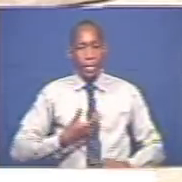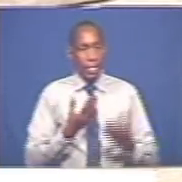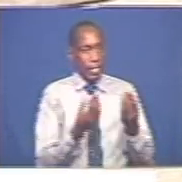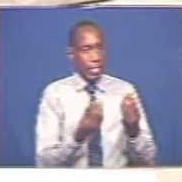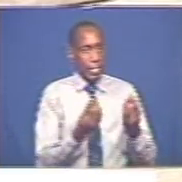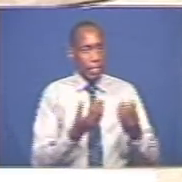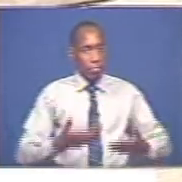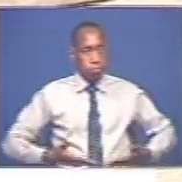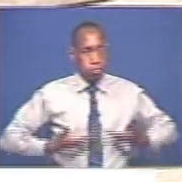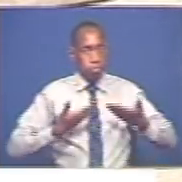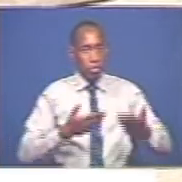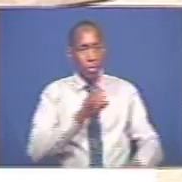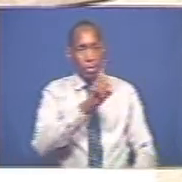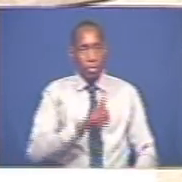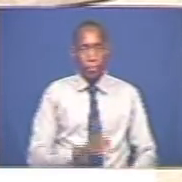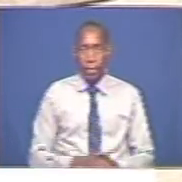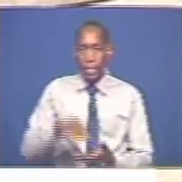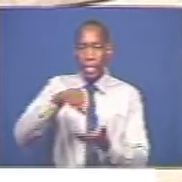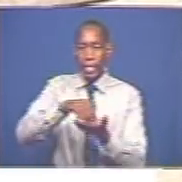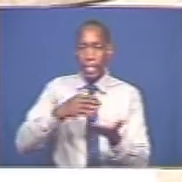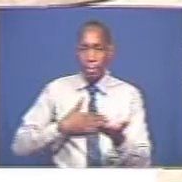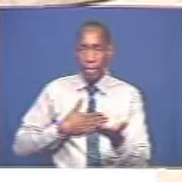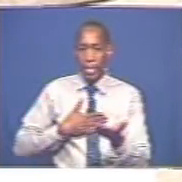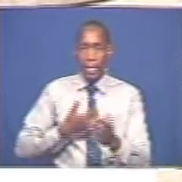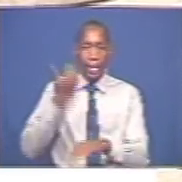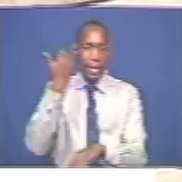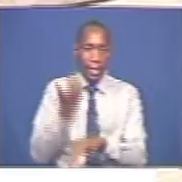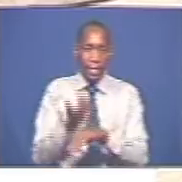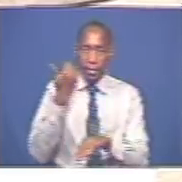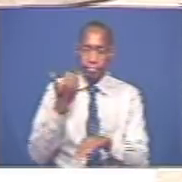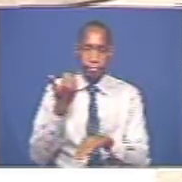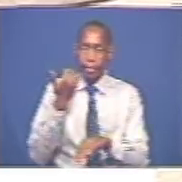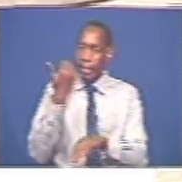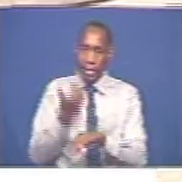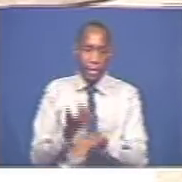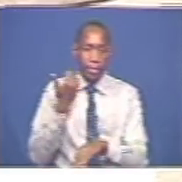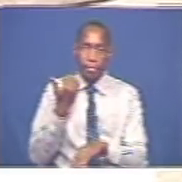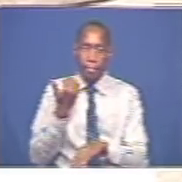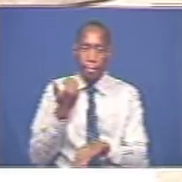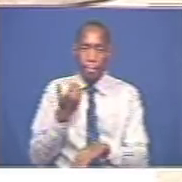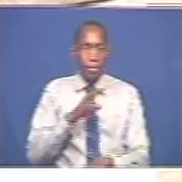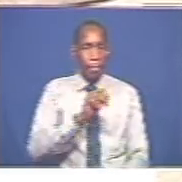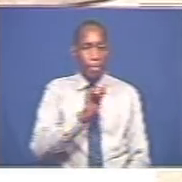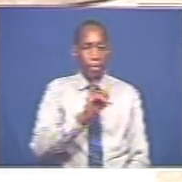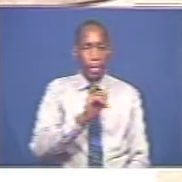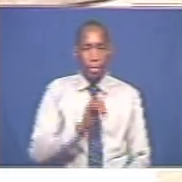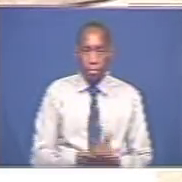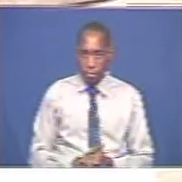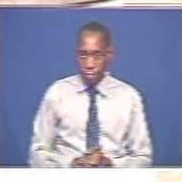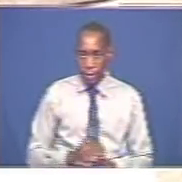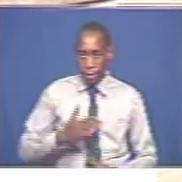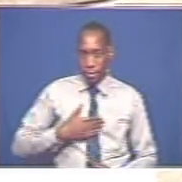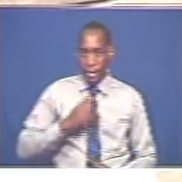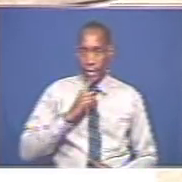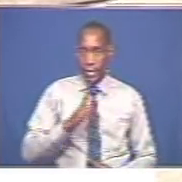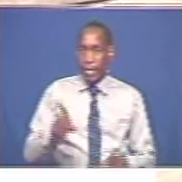open up? For my case, it's absolutely very difficult. You can't open up? I can't open up. Mary? I would say the